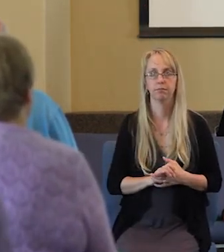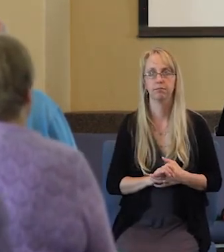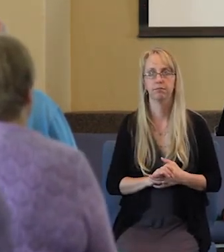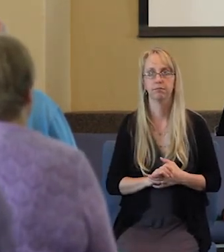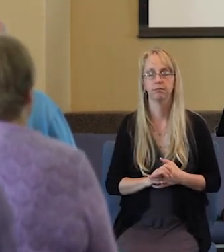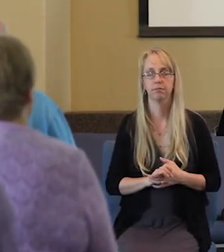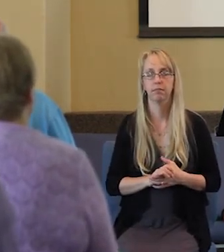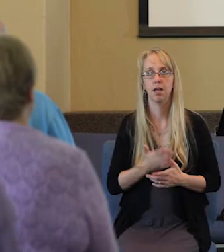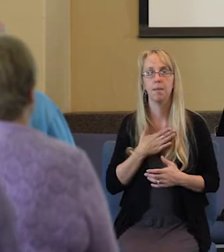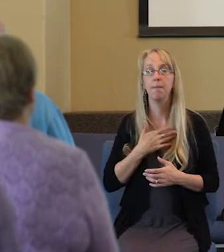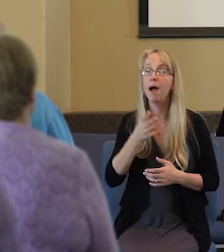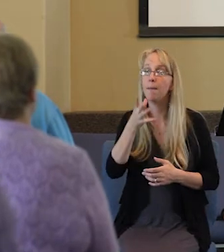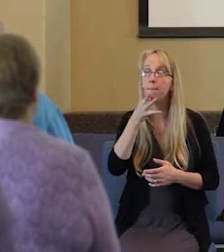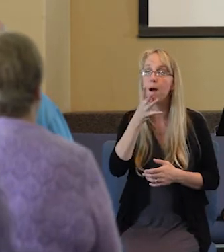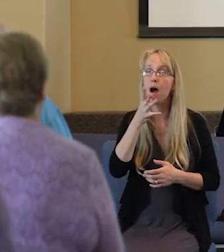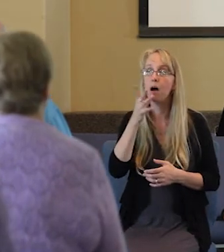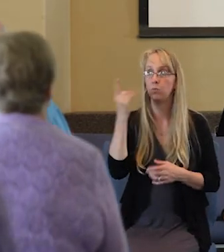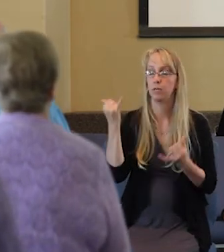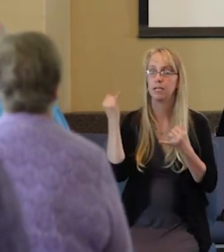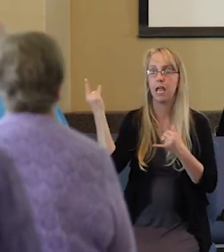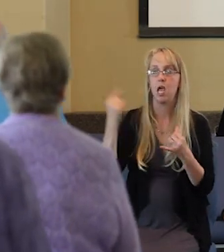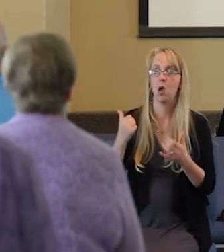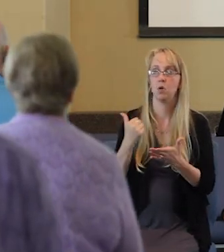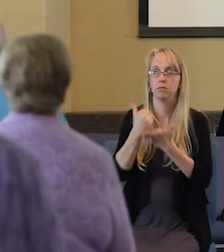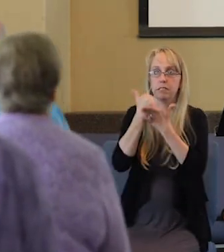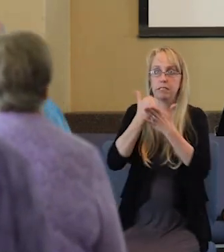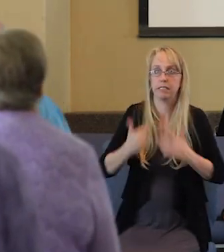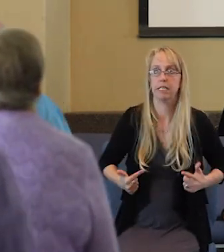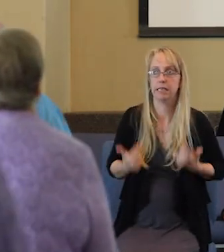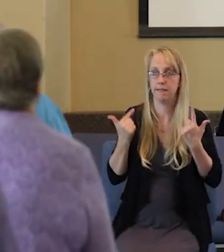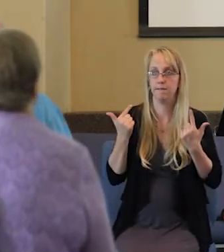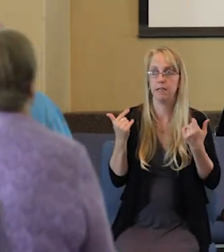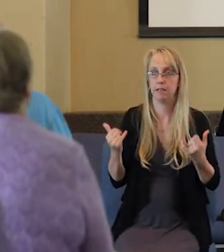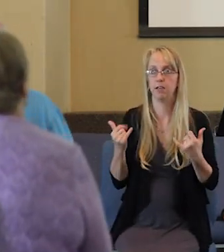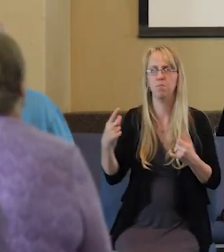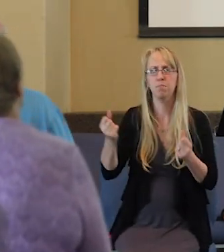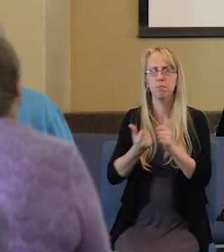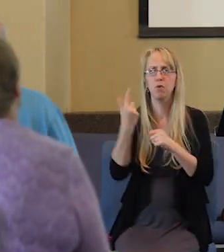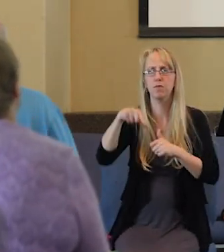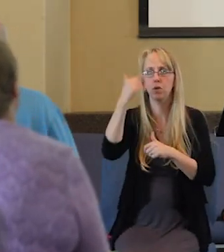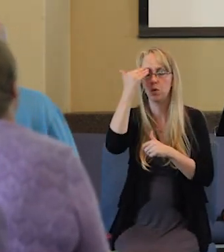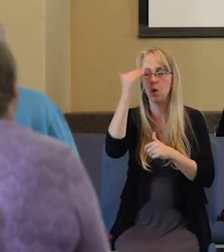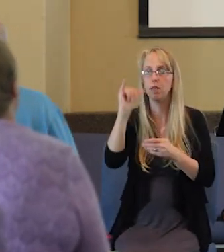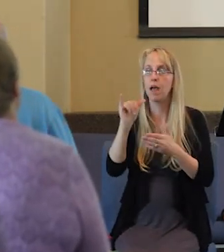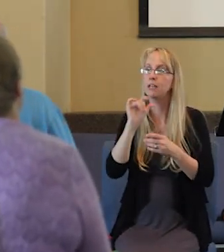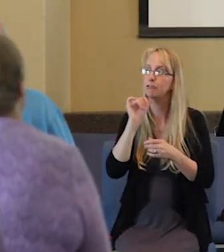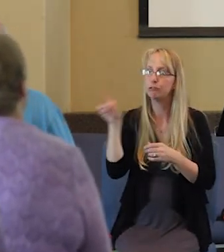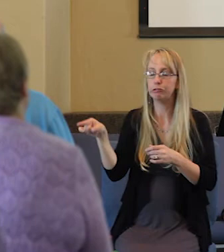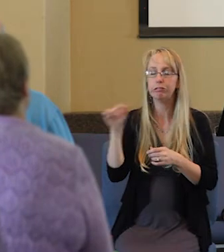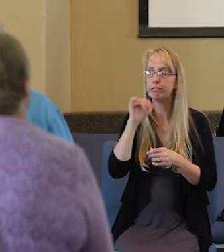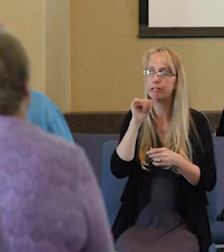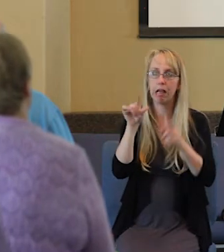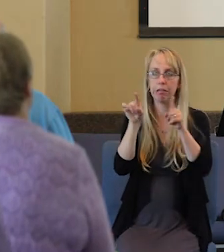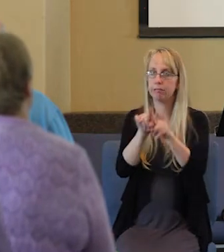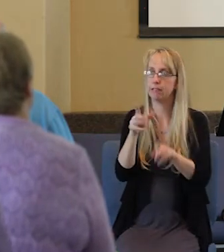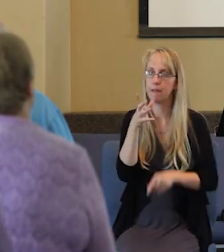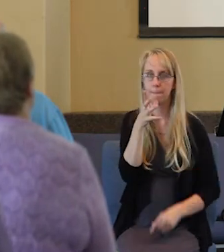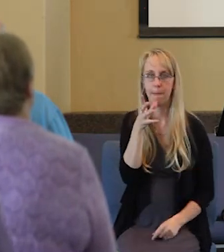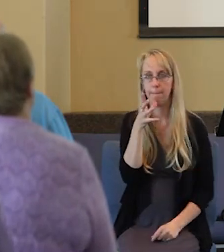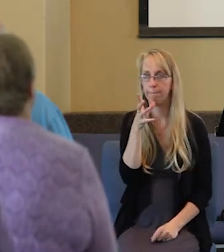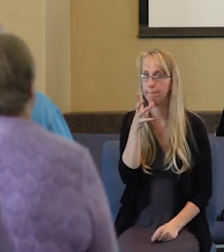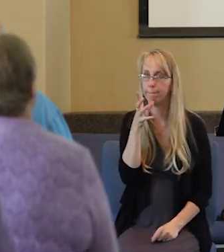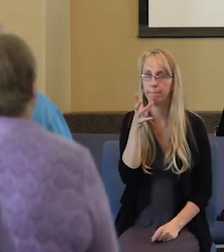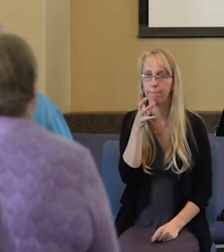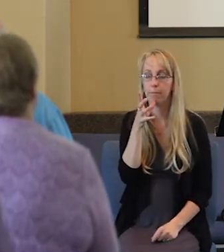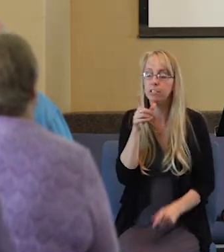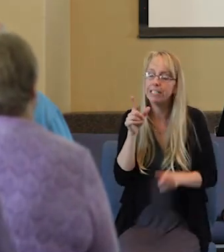My mom's in assisted living. Most of you know that. She's not the same mom. She is,